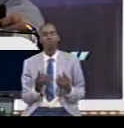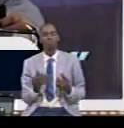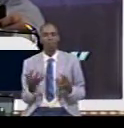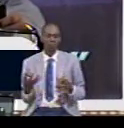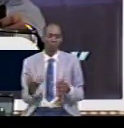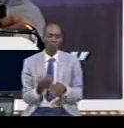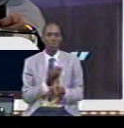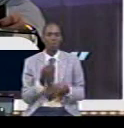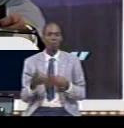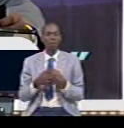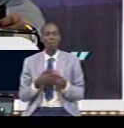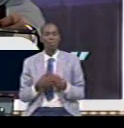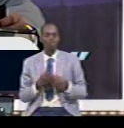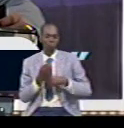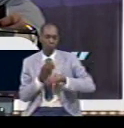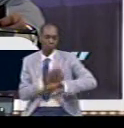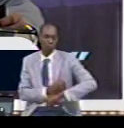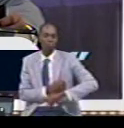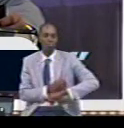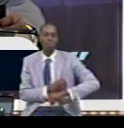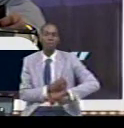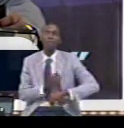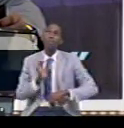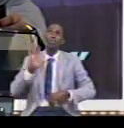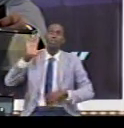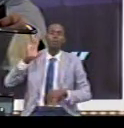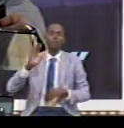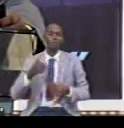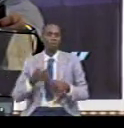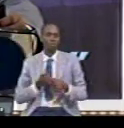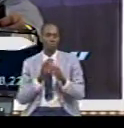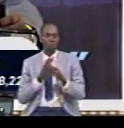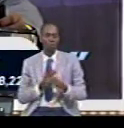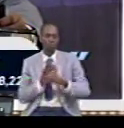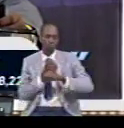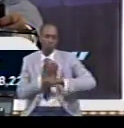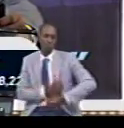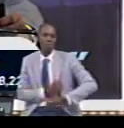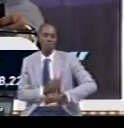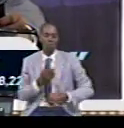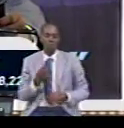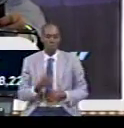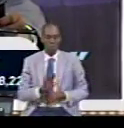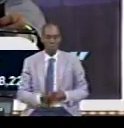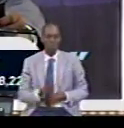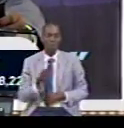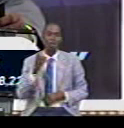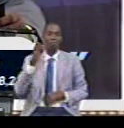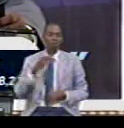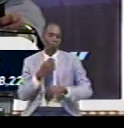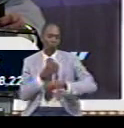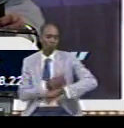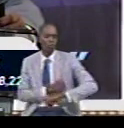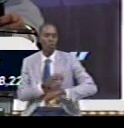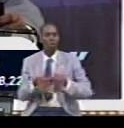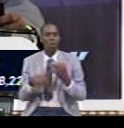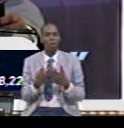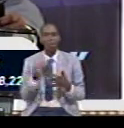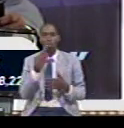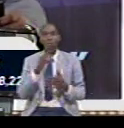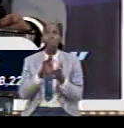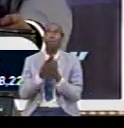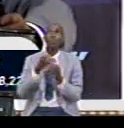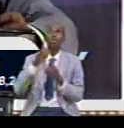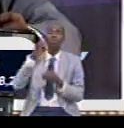thy servant. Keep back the follower of Christ. Keep back the child of God. Keep back those who believe in you. Keep back